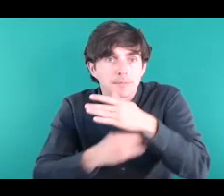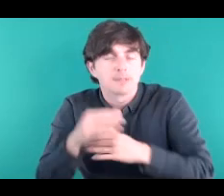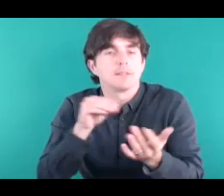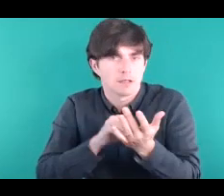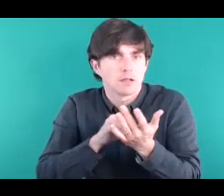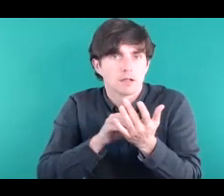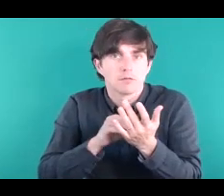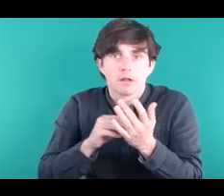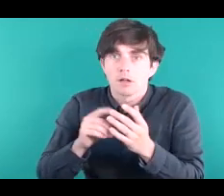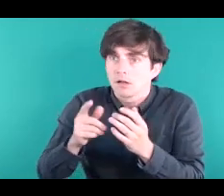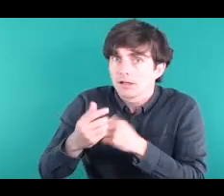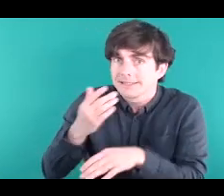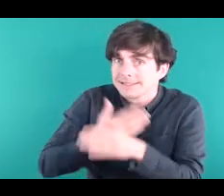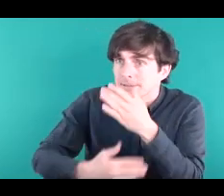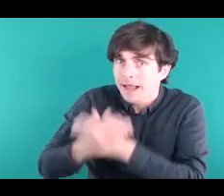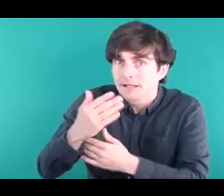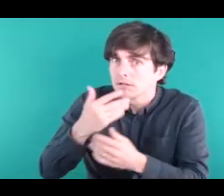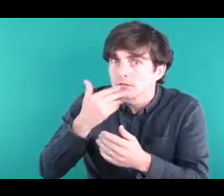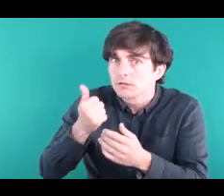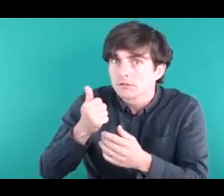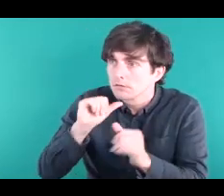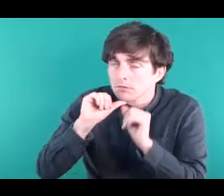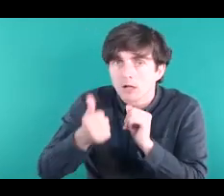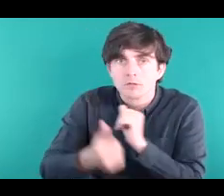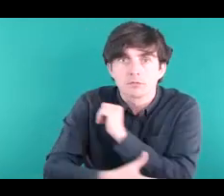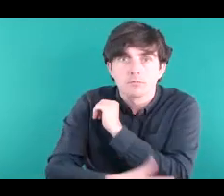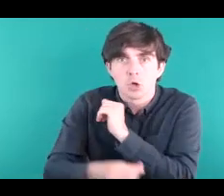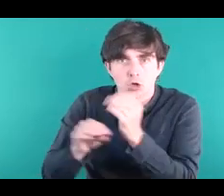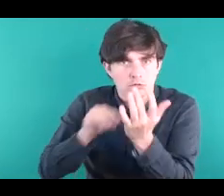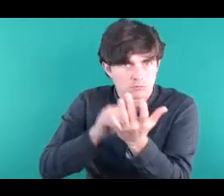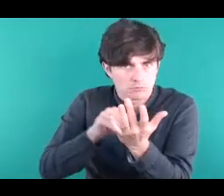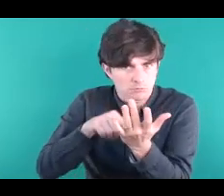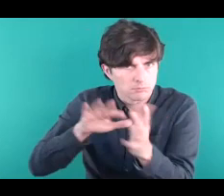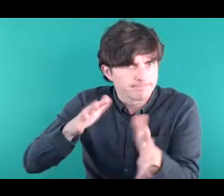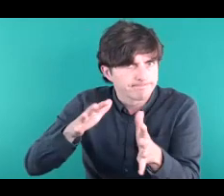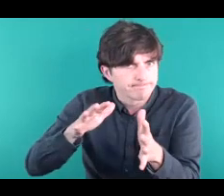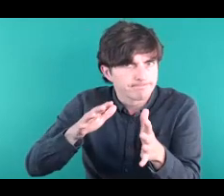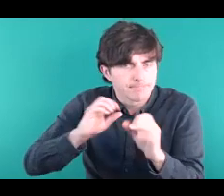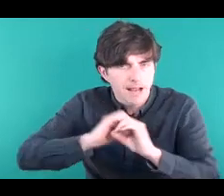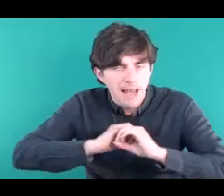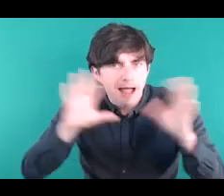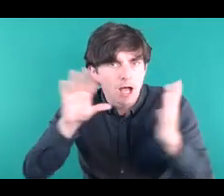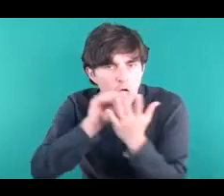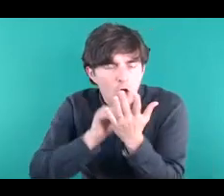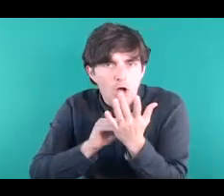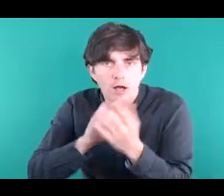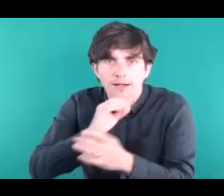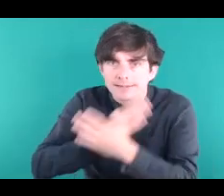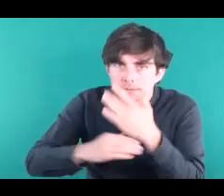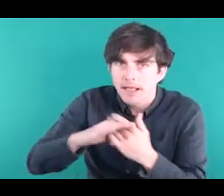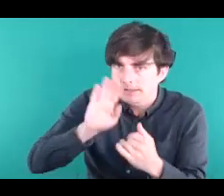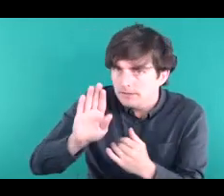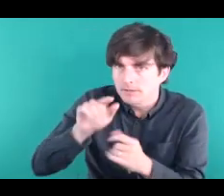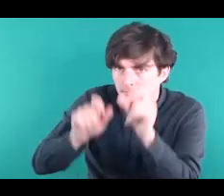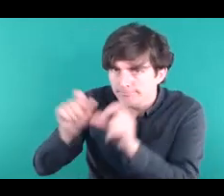also all social protection that requires by name, by address data is actually mostly based on the